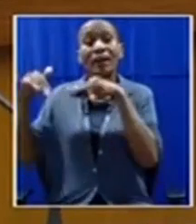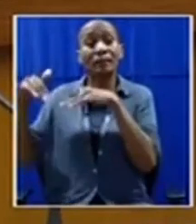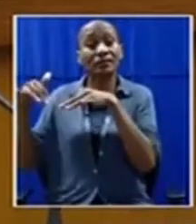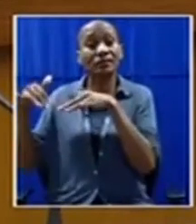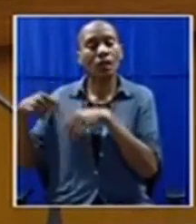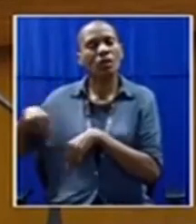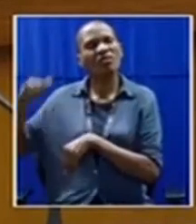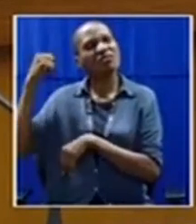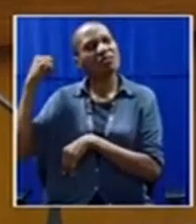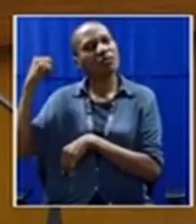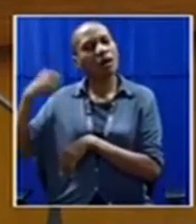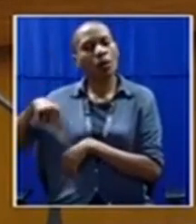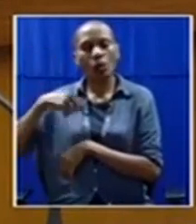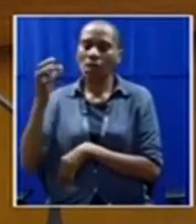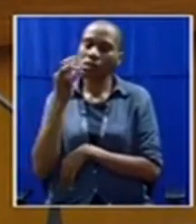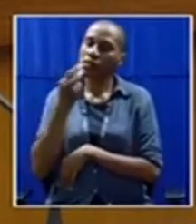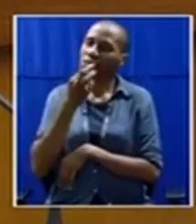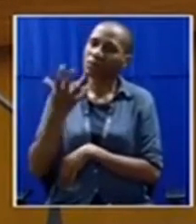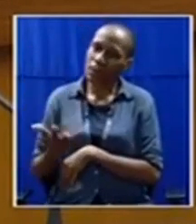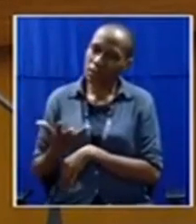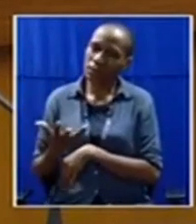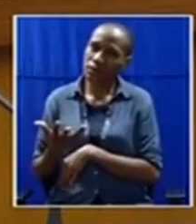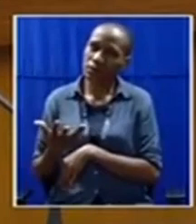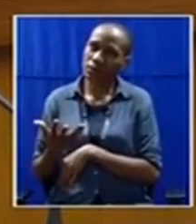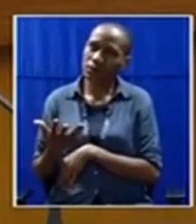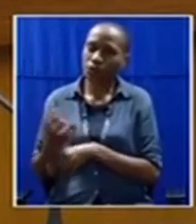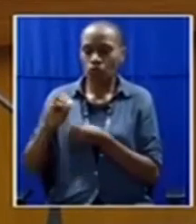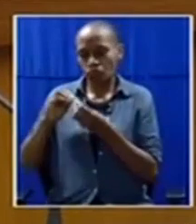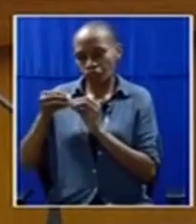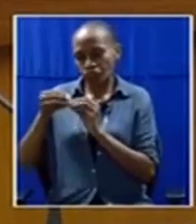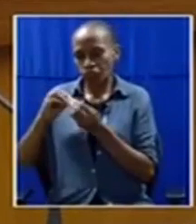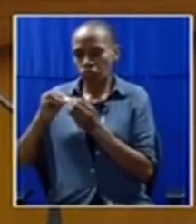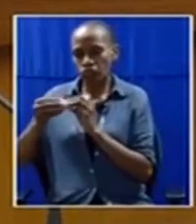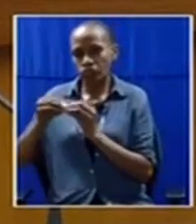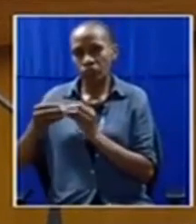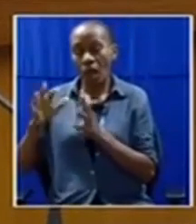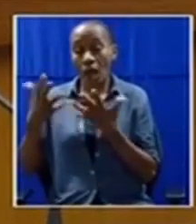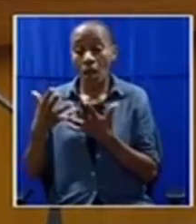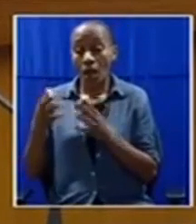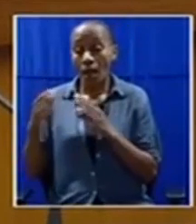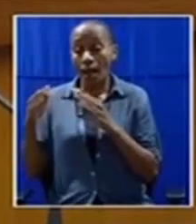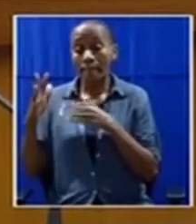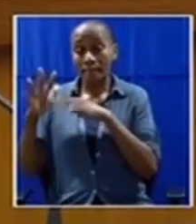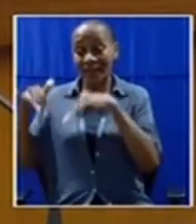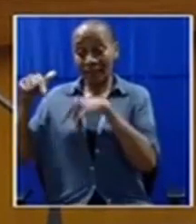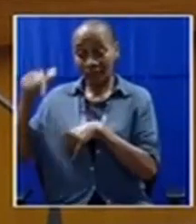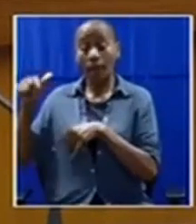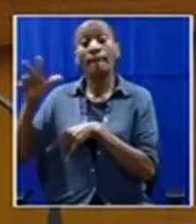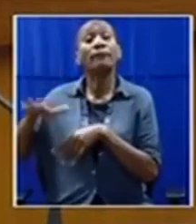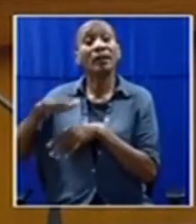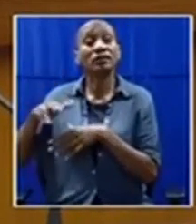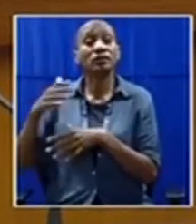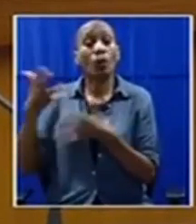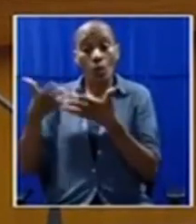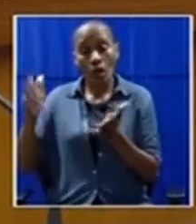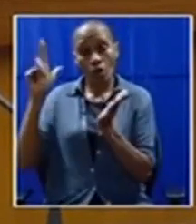we made it do the same things in terms of passing laws as we do in this